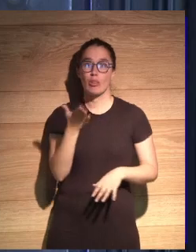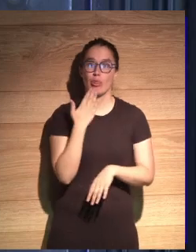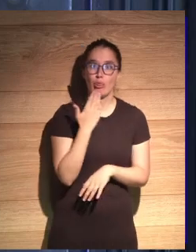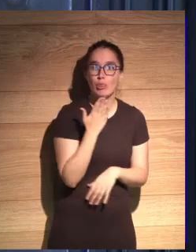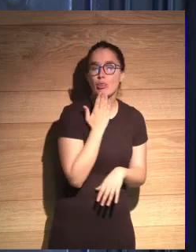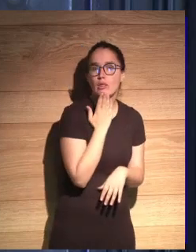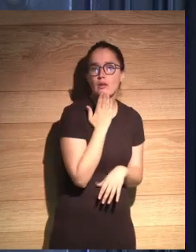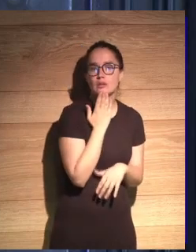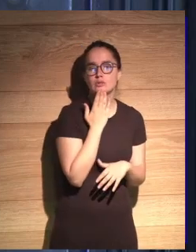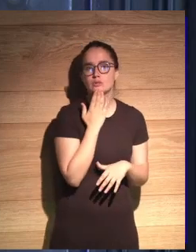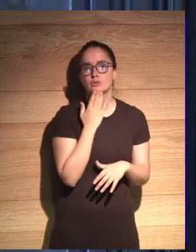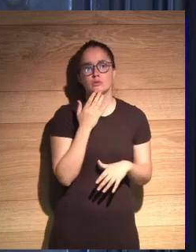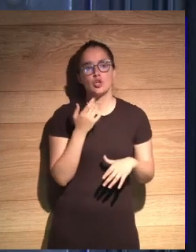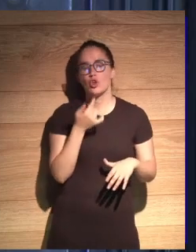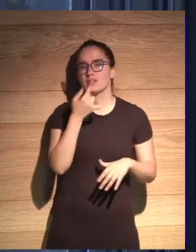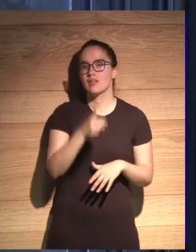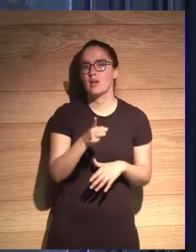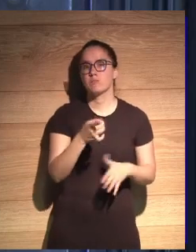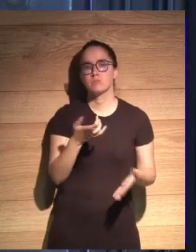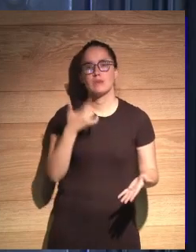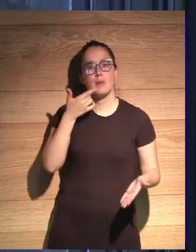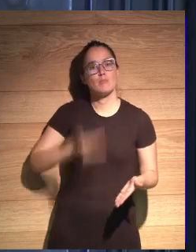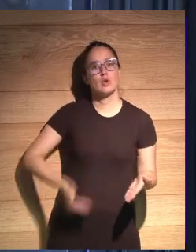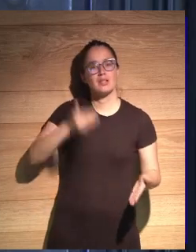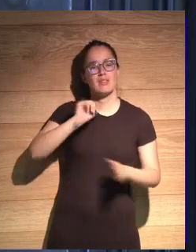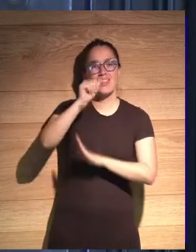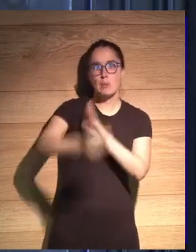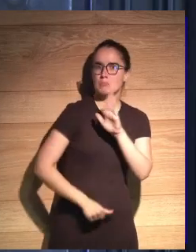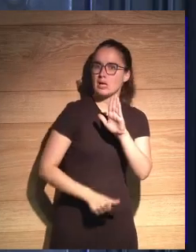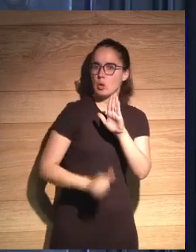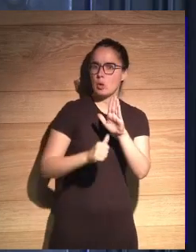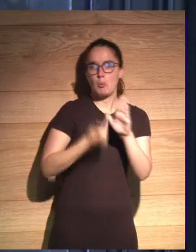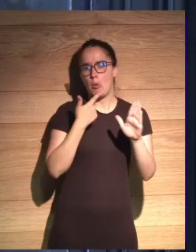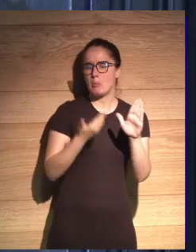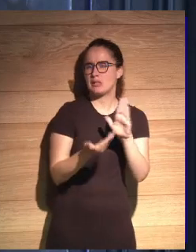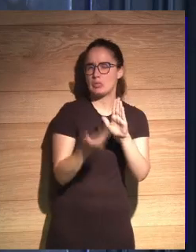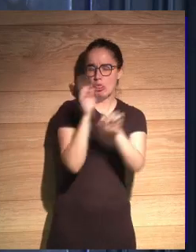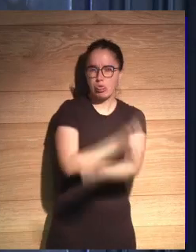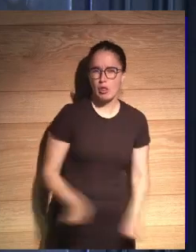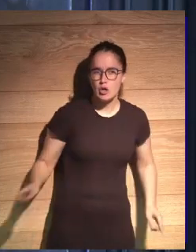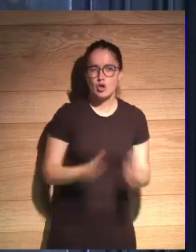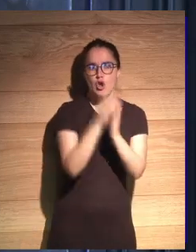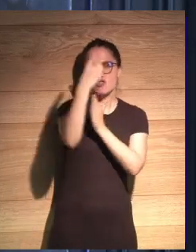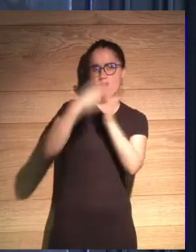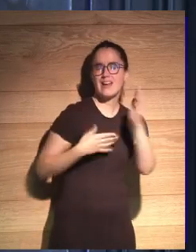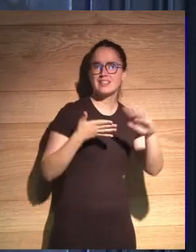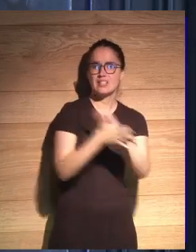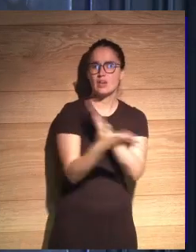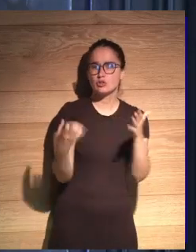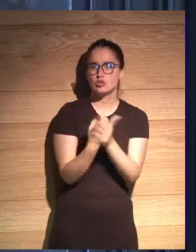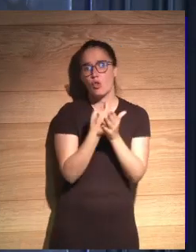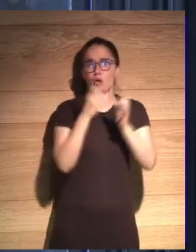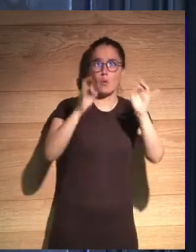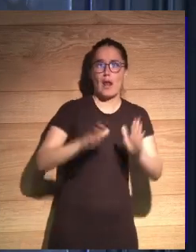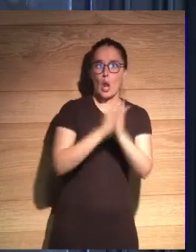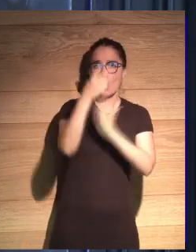of activities that we consider leisure activities. We would never understand how important the framework